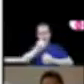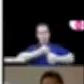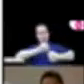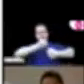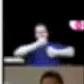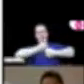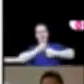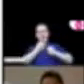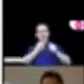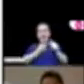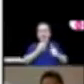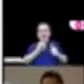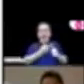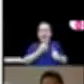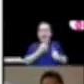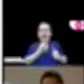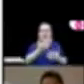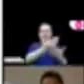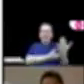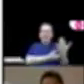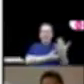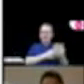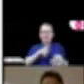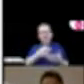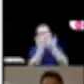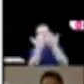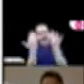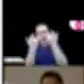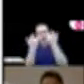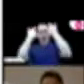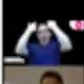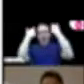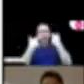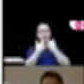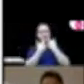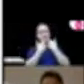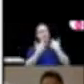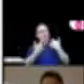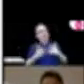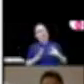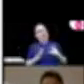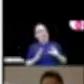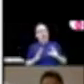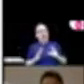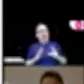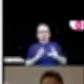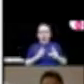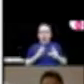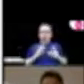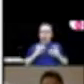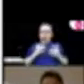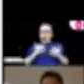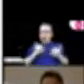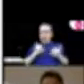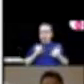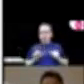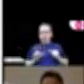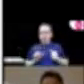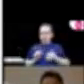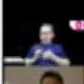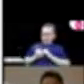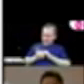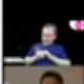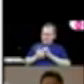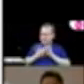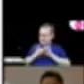because on that fateful day, you'll be feeling like, you know, I've managed to take myself out today with friends. I've managed to